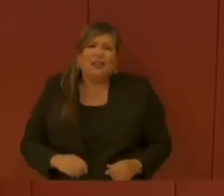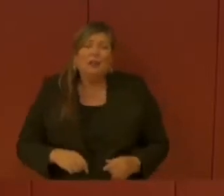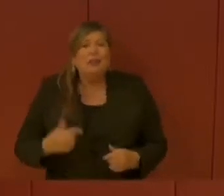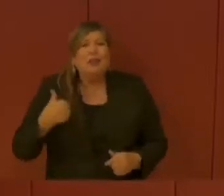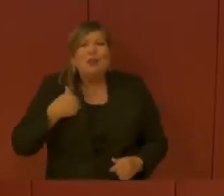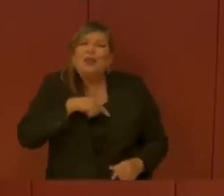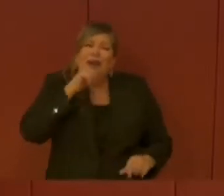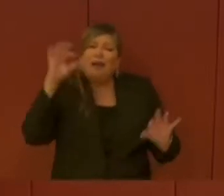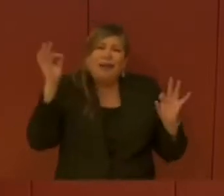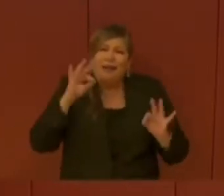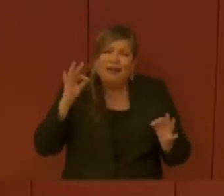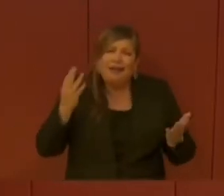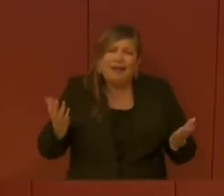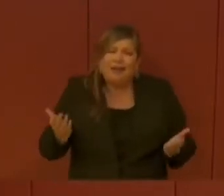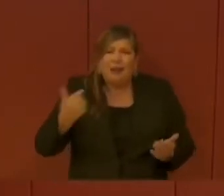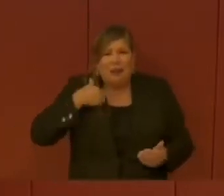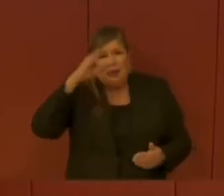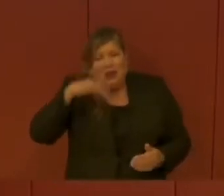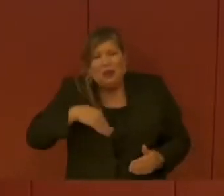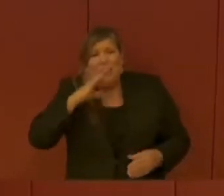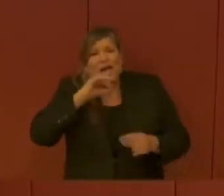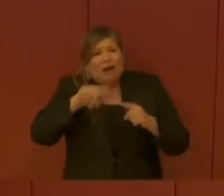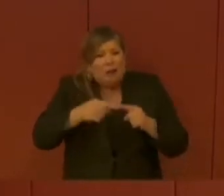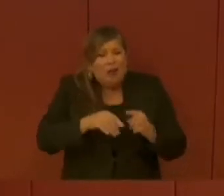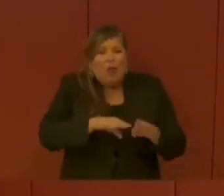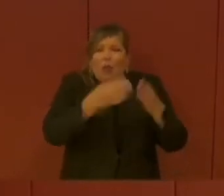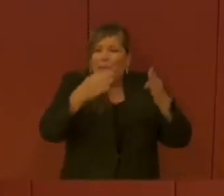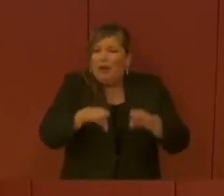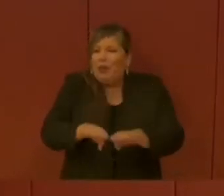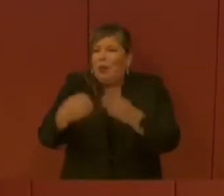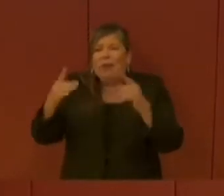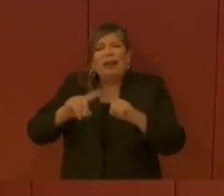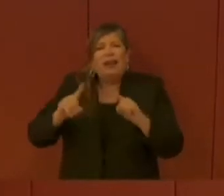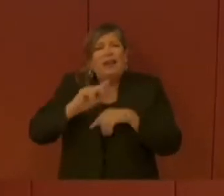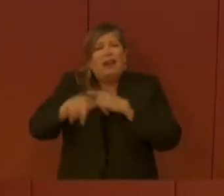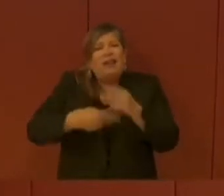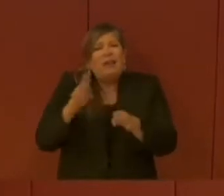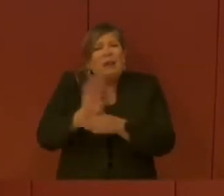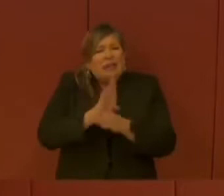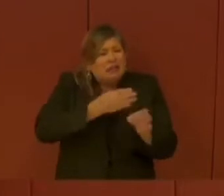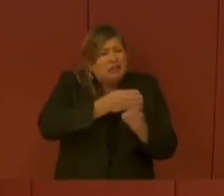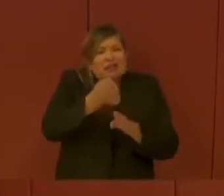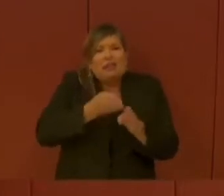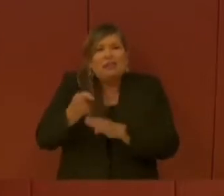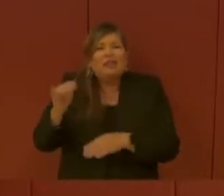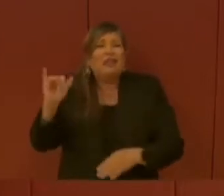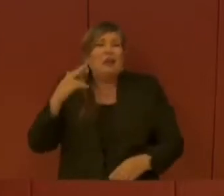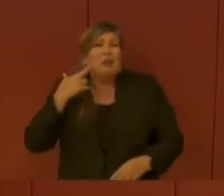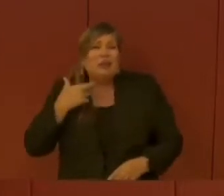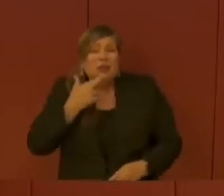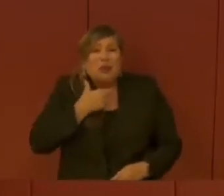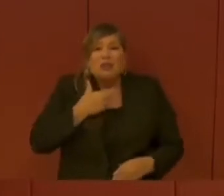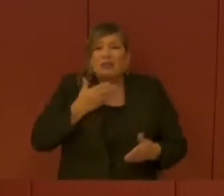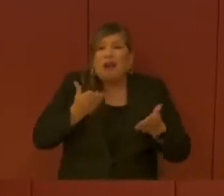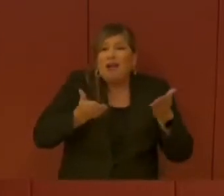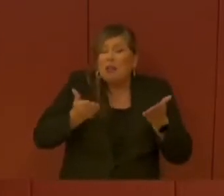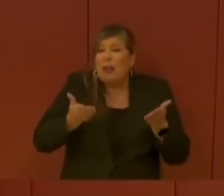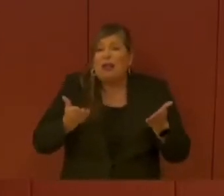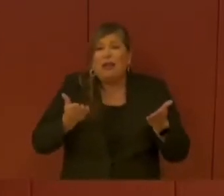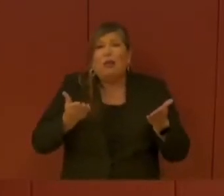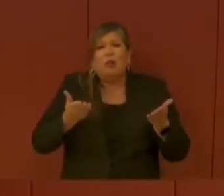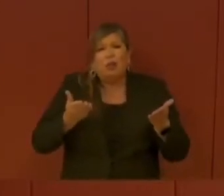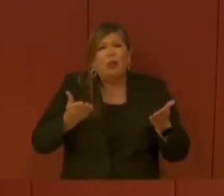the economy in so many sectors, hospitality being the most obvious, there's also an overlay in relates to the